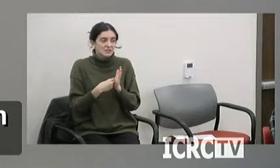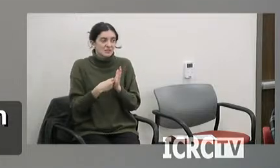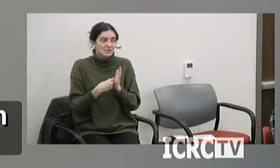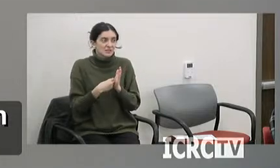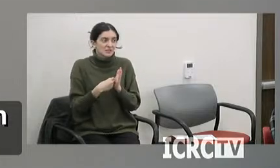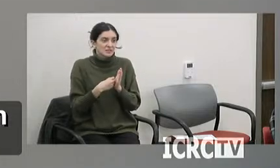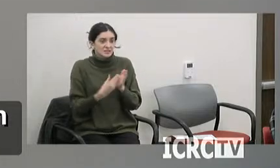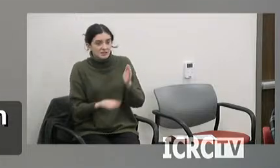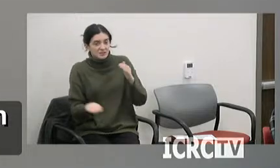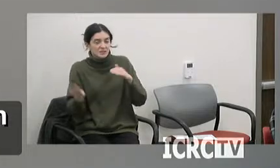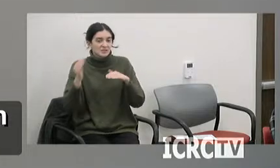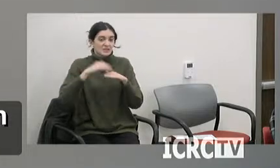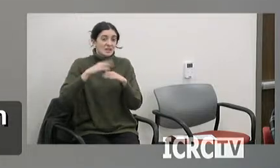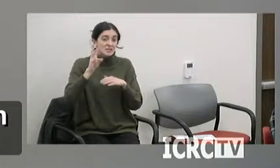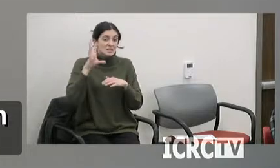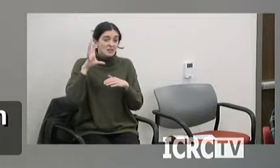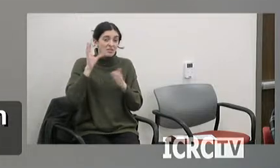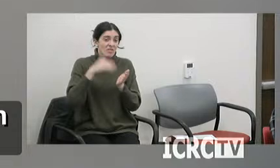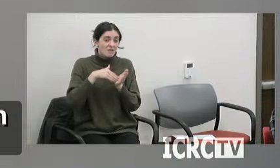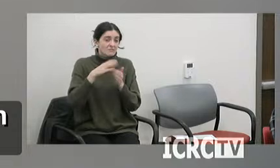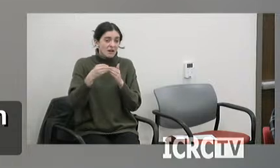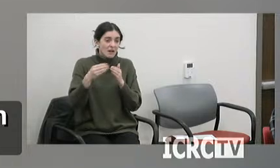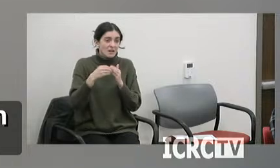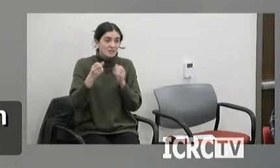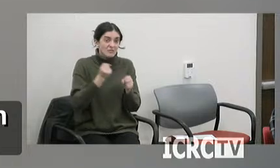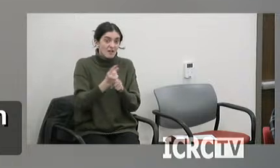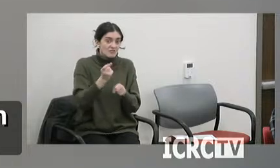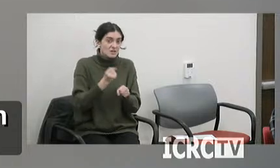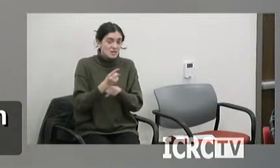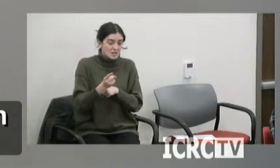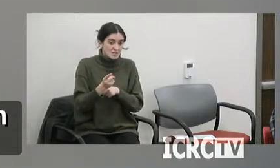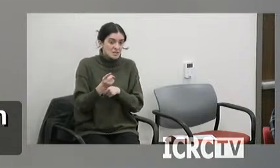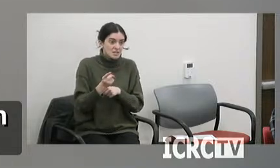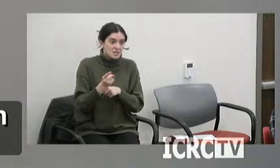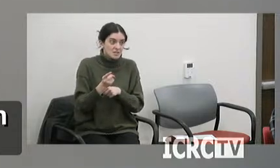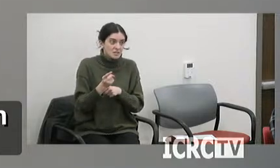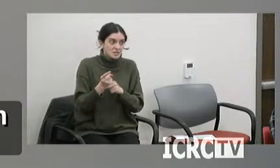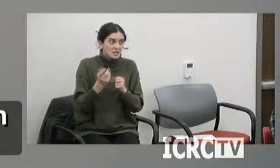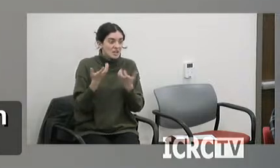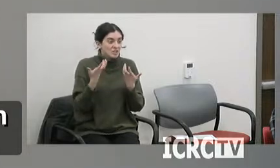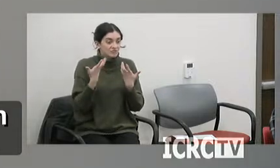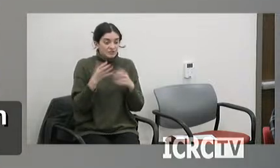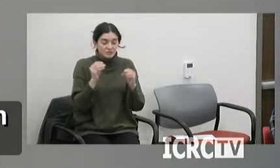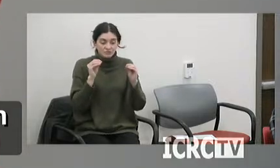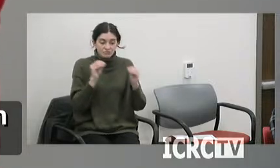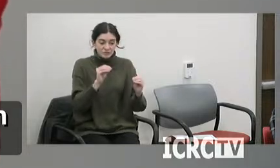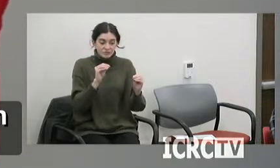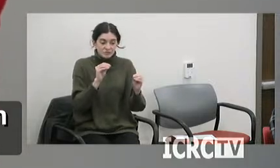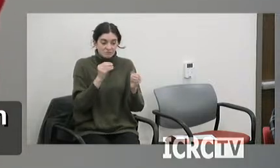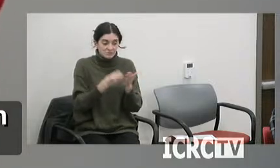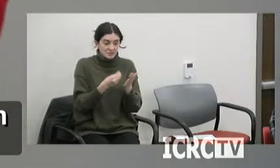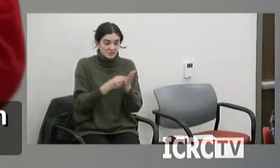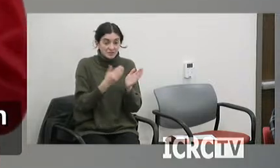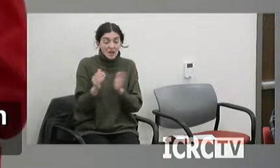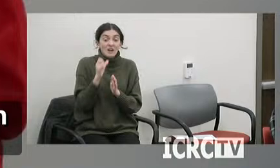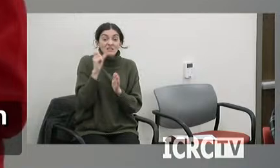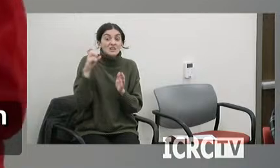up to $600,000 per year. That's already in the 5-year forecast. It doesn't mean we have to spend it all,